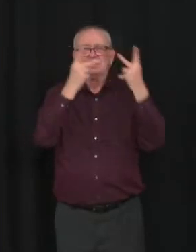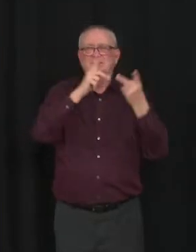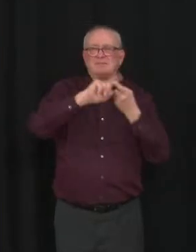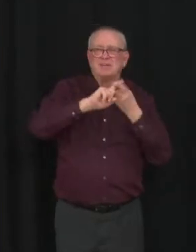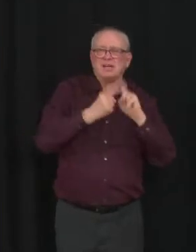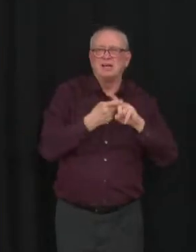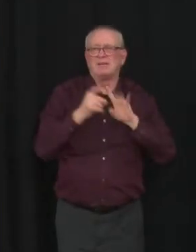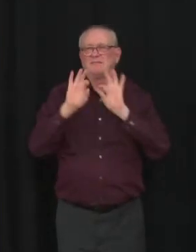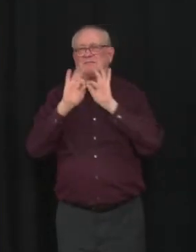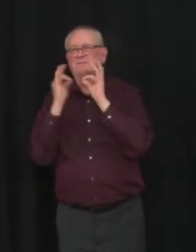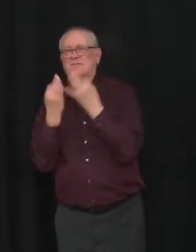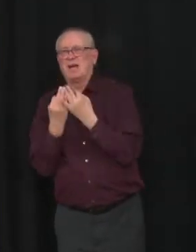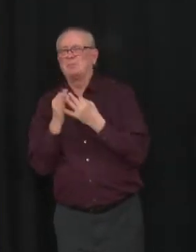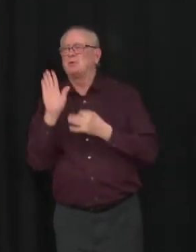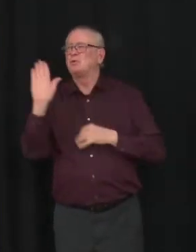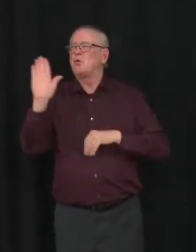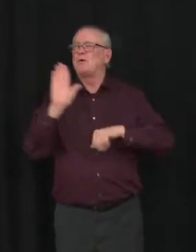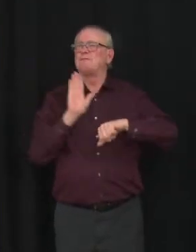the Omicron virus?